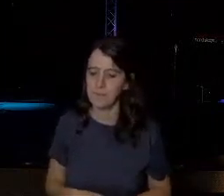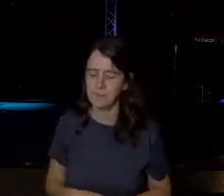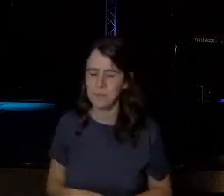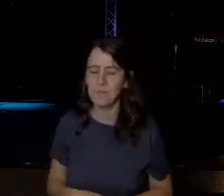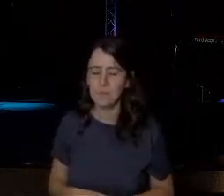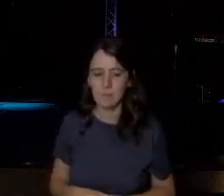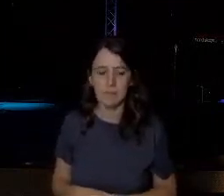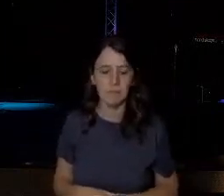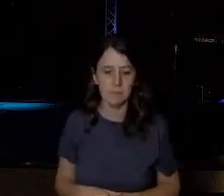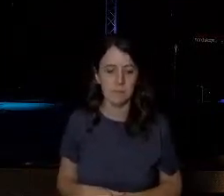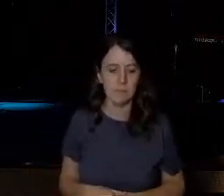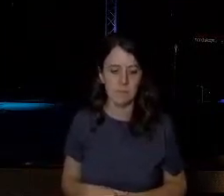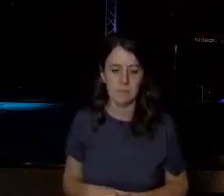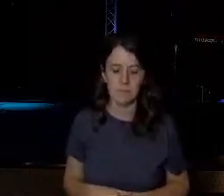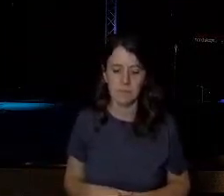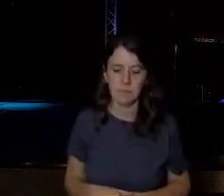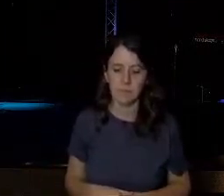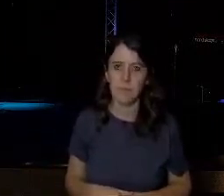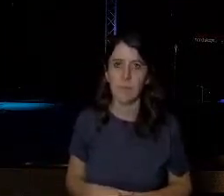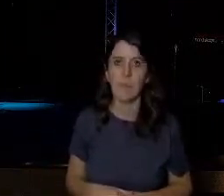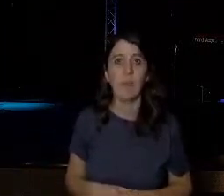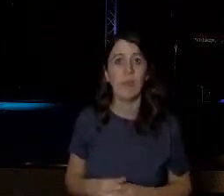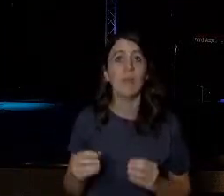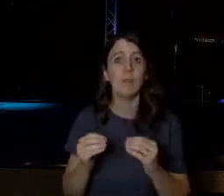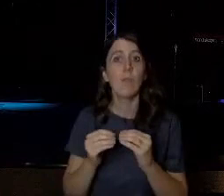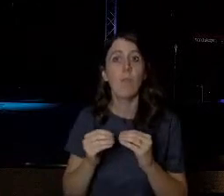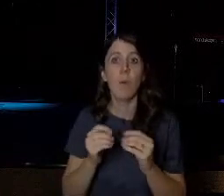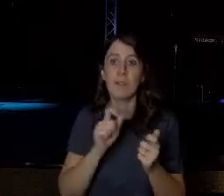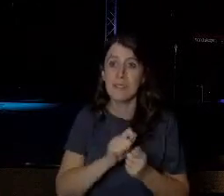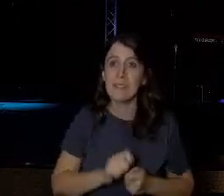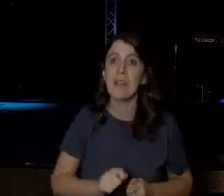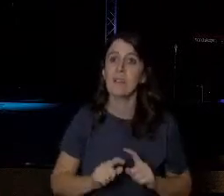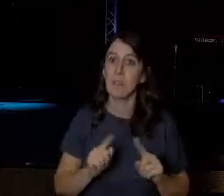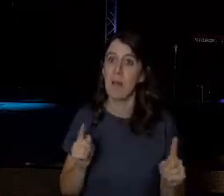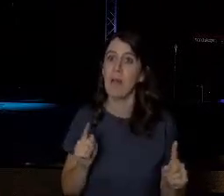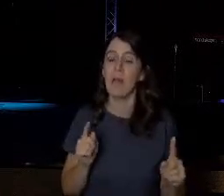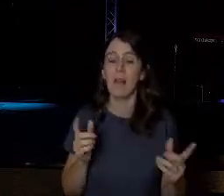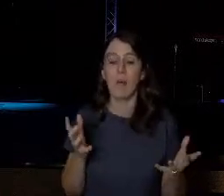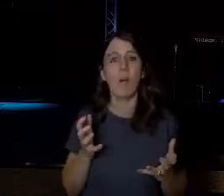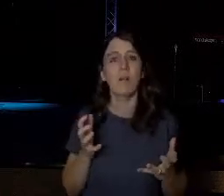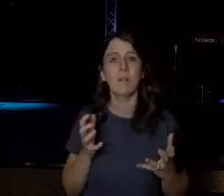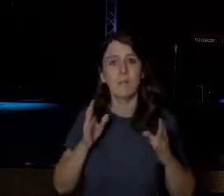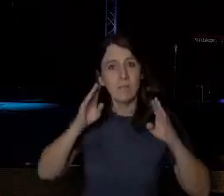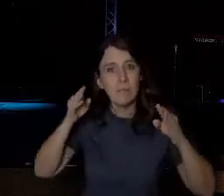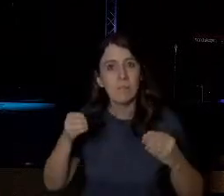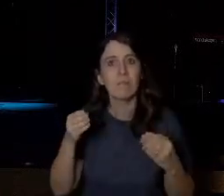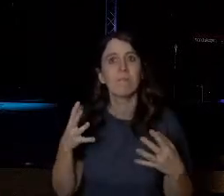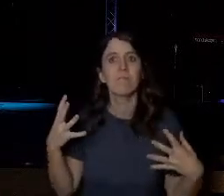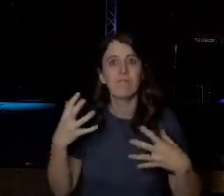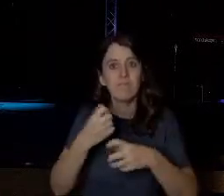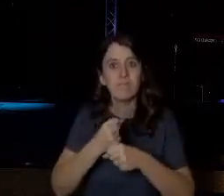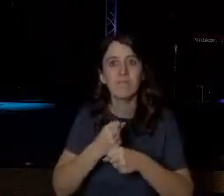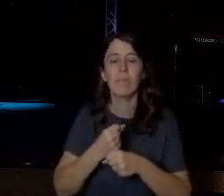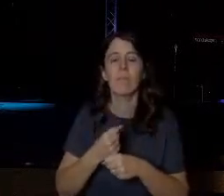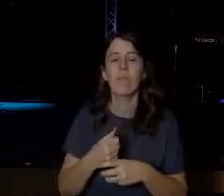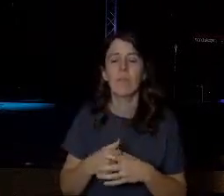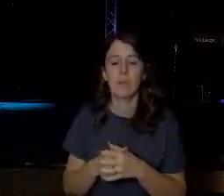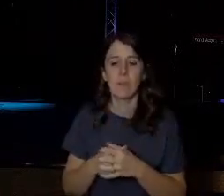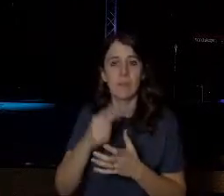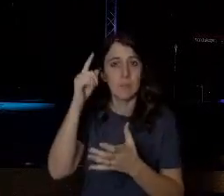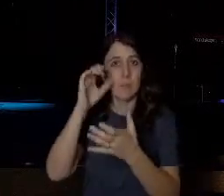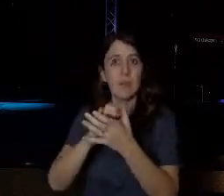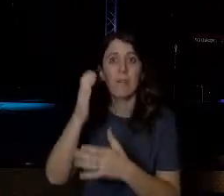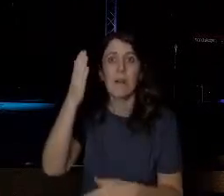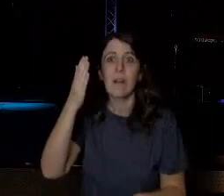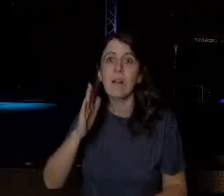Joshua, there's more to the story of Joshua here, but I just want to just go back and just recap real quick. This belief that God is who